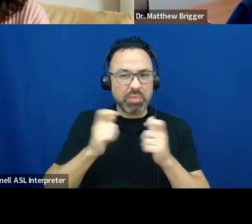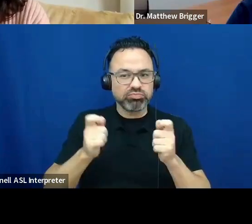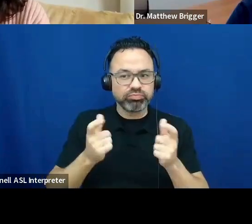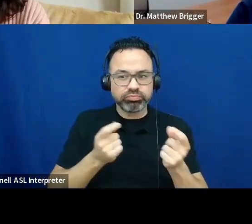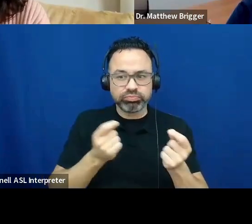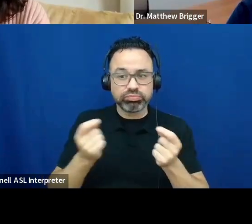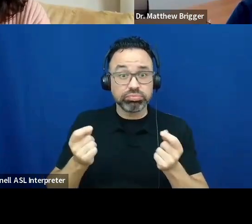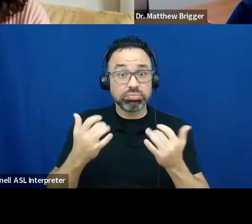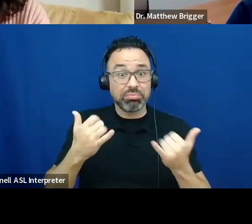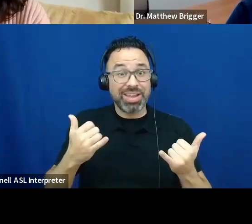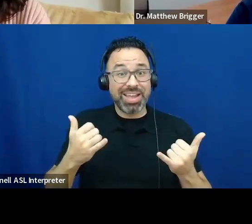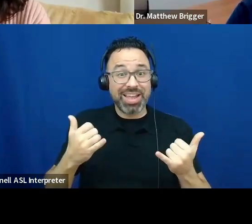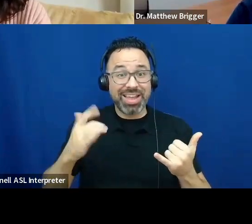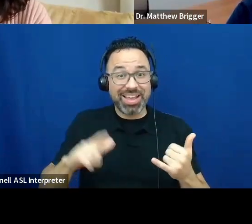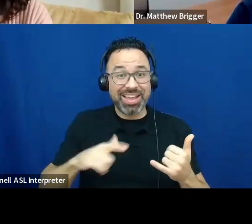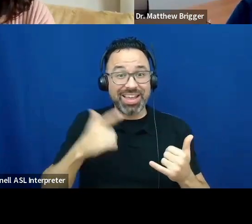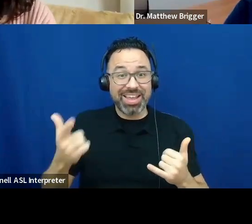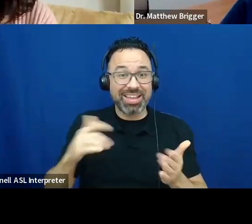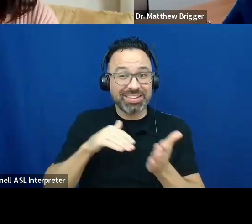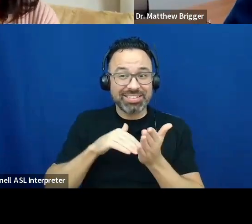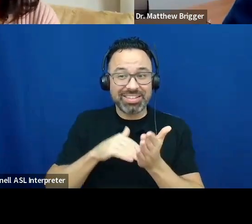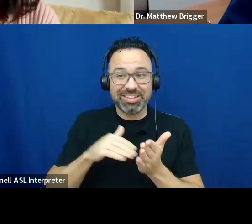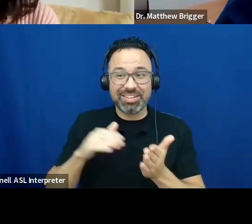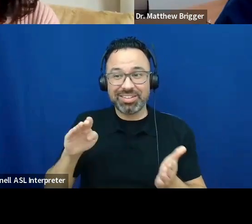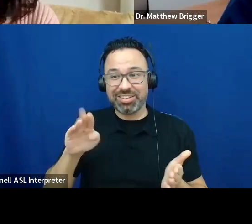further ado, I'll give you Dr. Brigger.